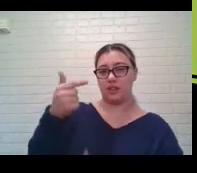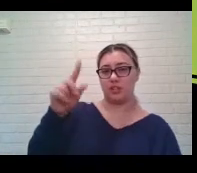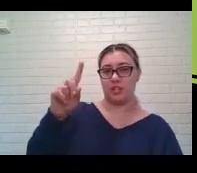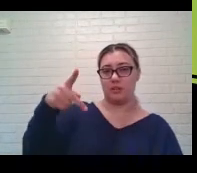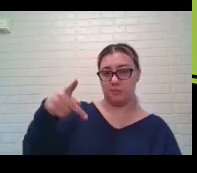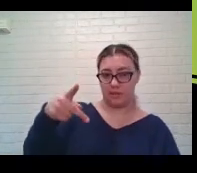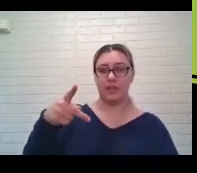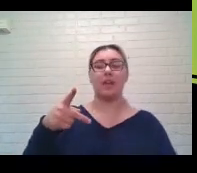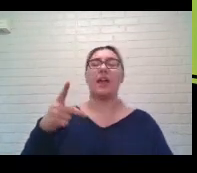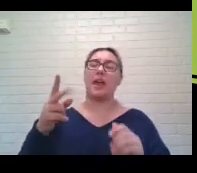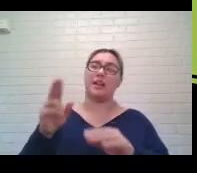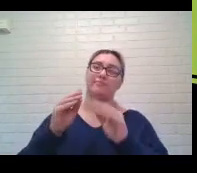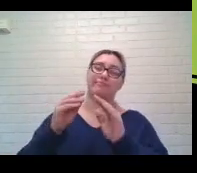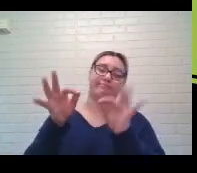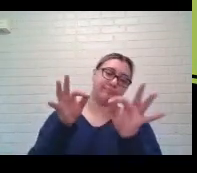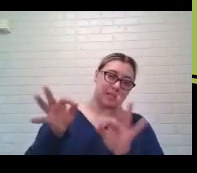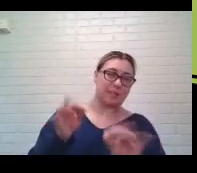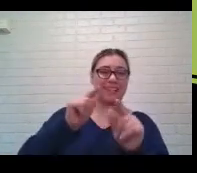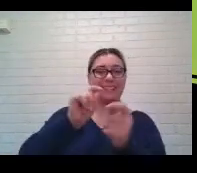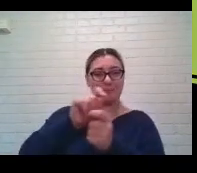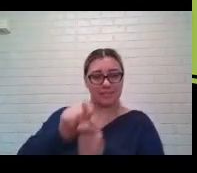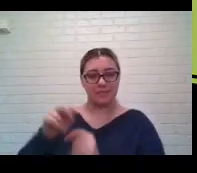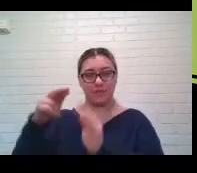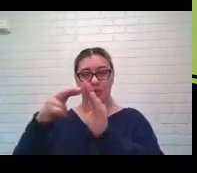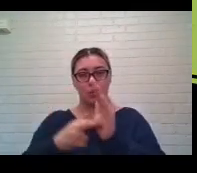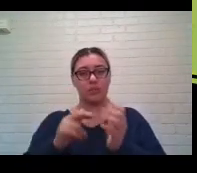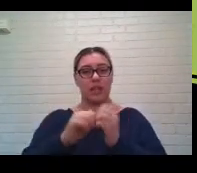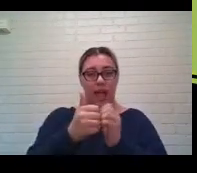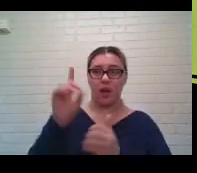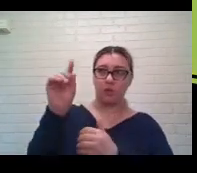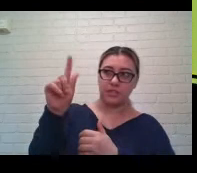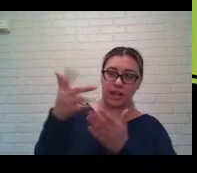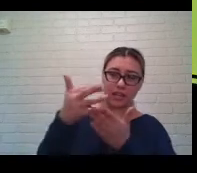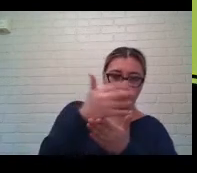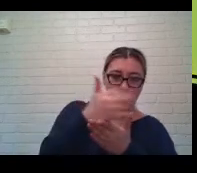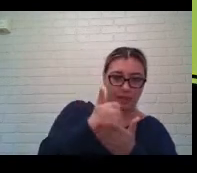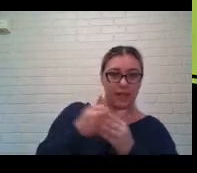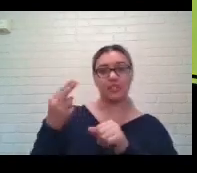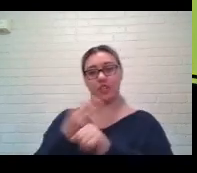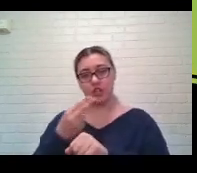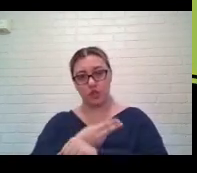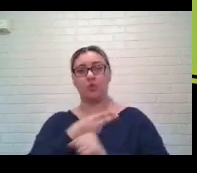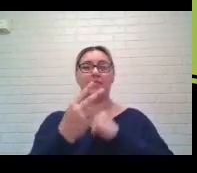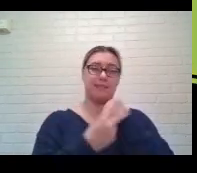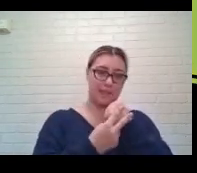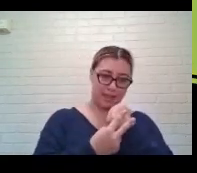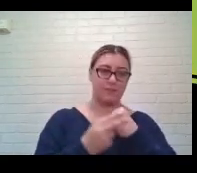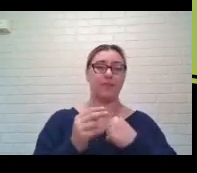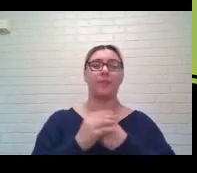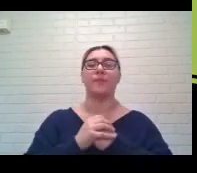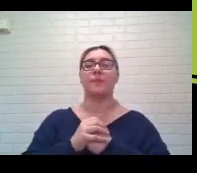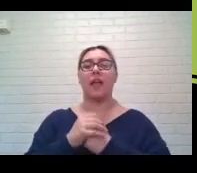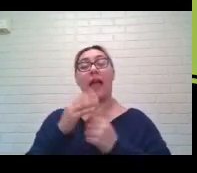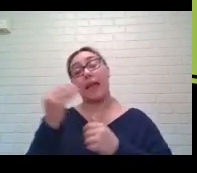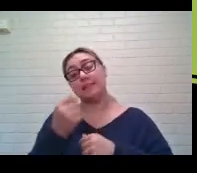specific rules about how data can be collected, stored, deleted based on the preference of the users, and about the transparency aspect as